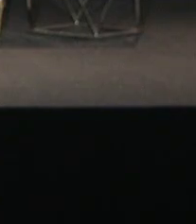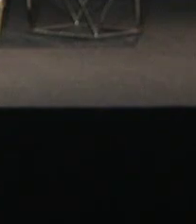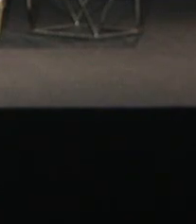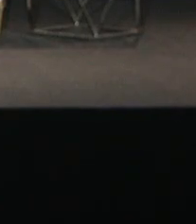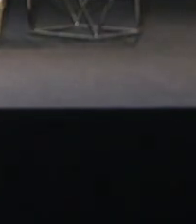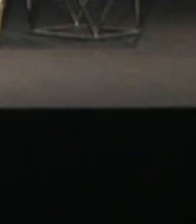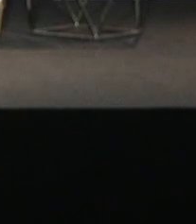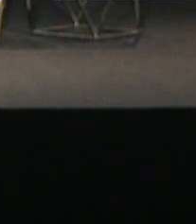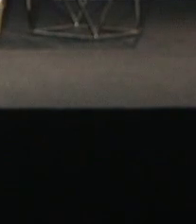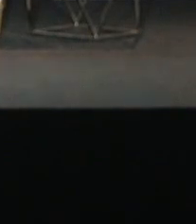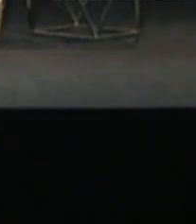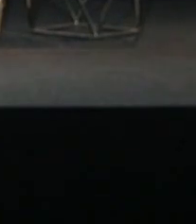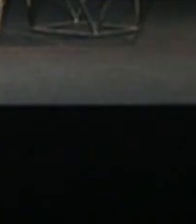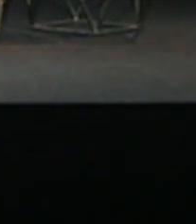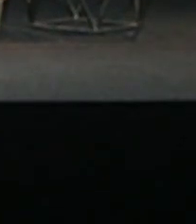Which is...